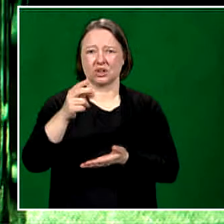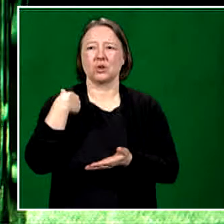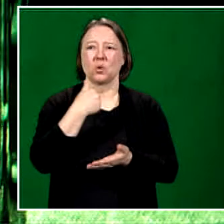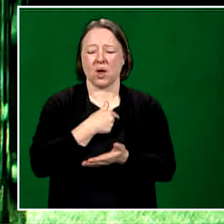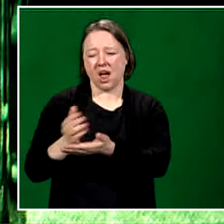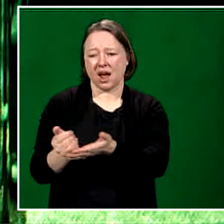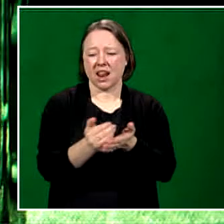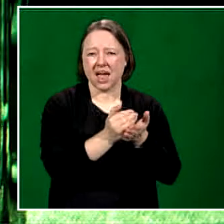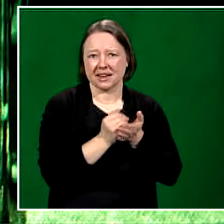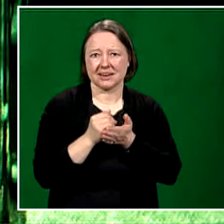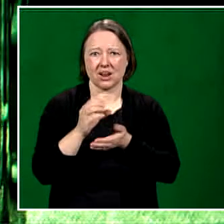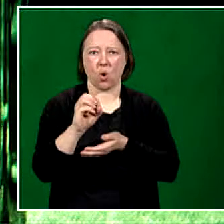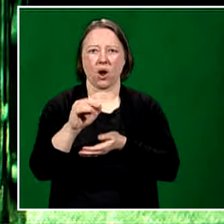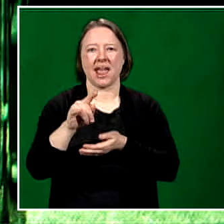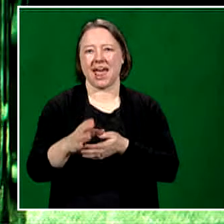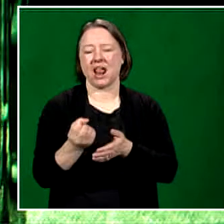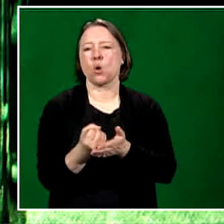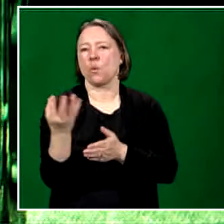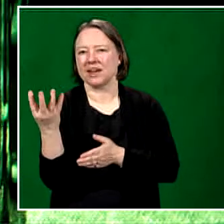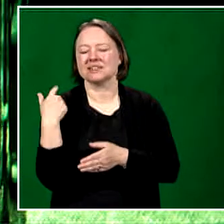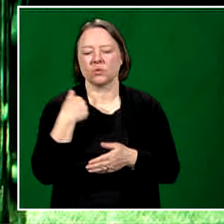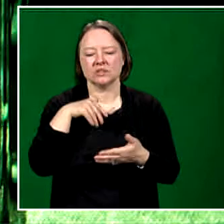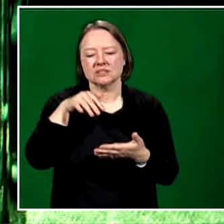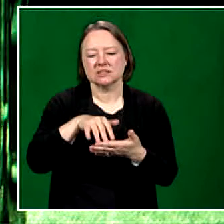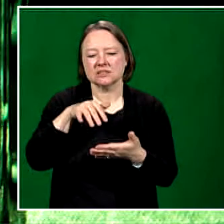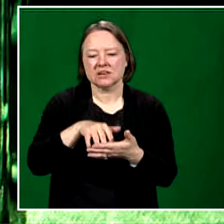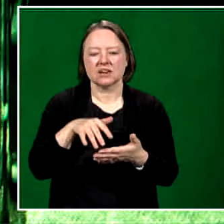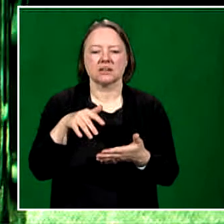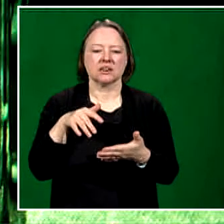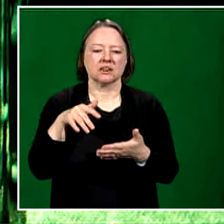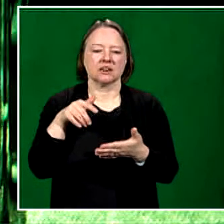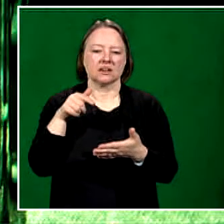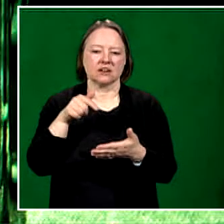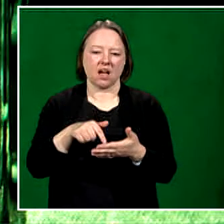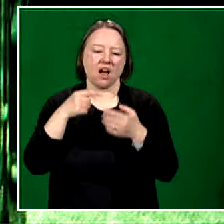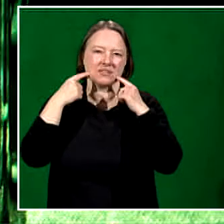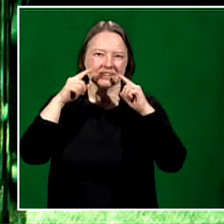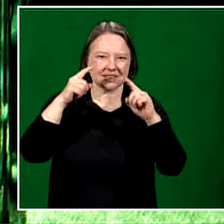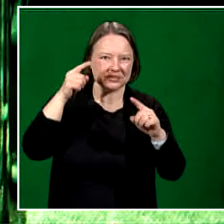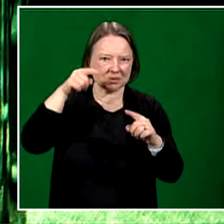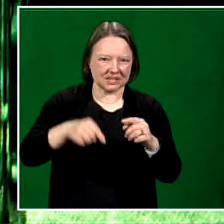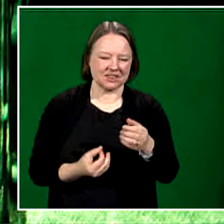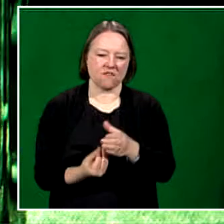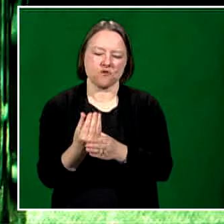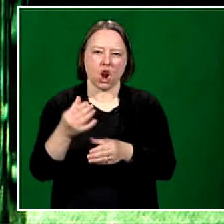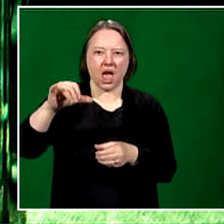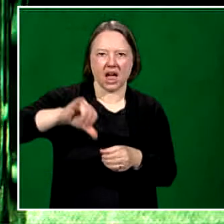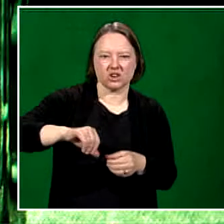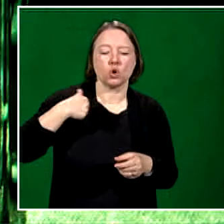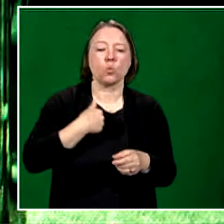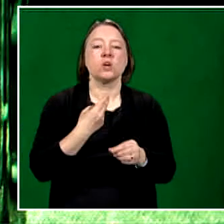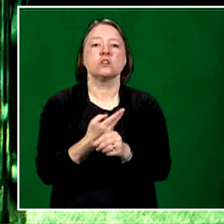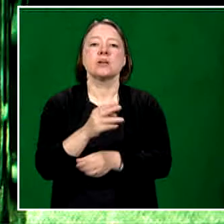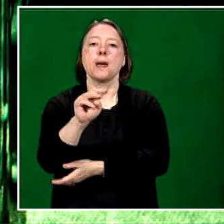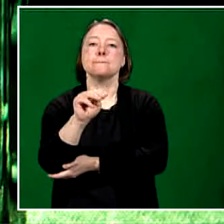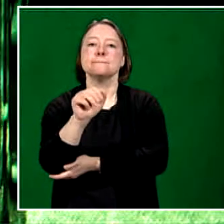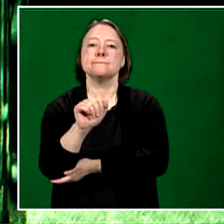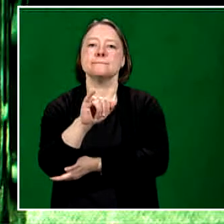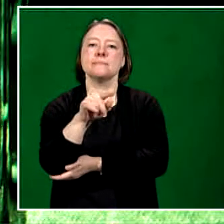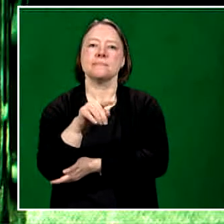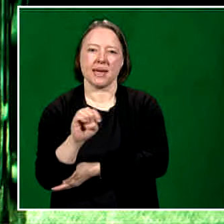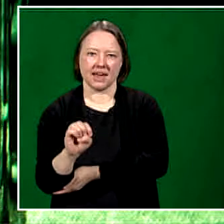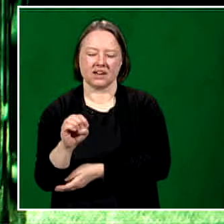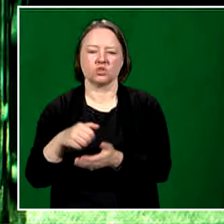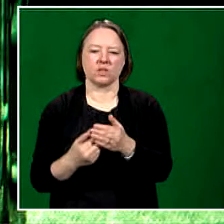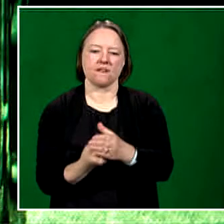waste and made pellets from them. To study the efficacy of this fertilizer, we planted maize with this organic